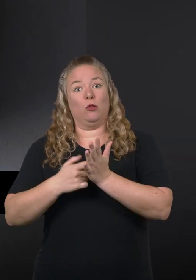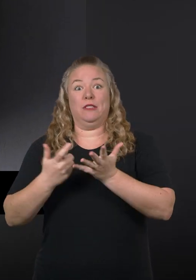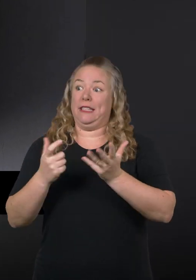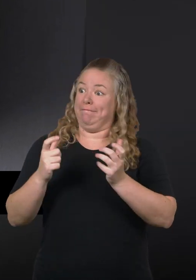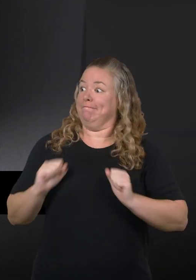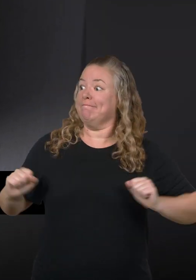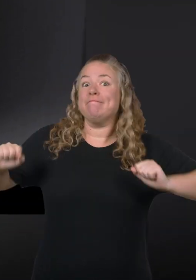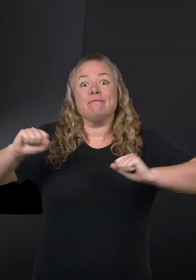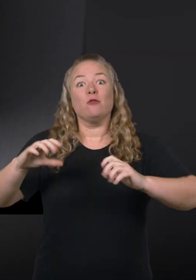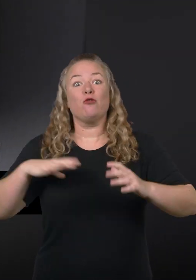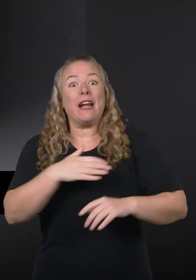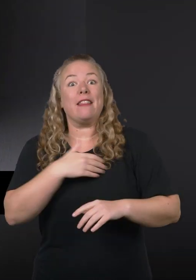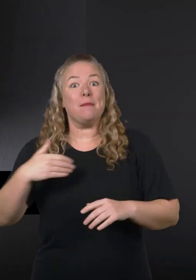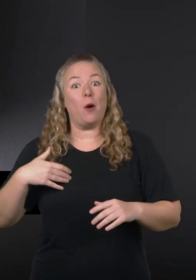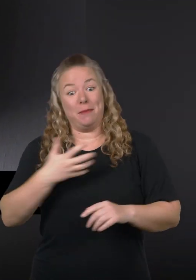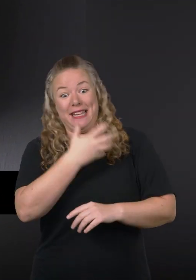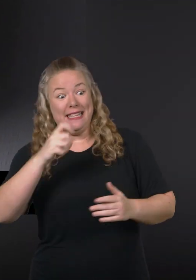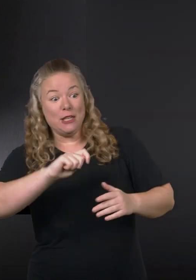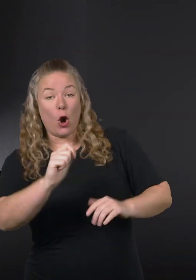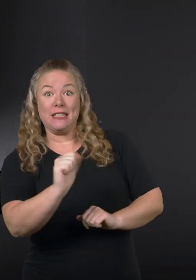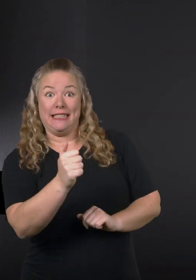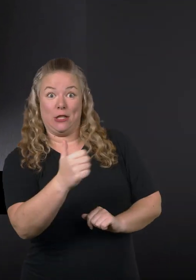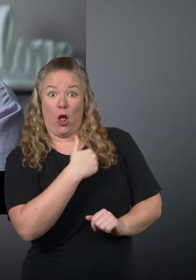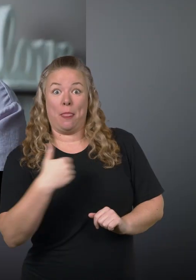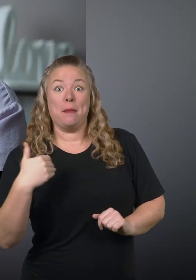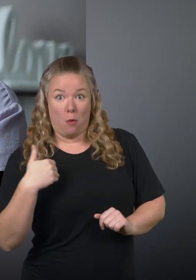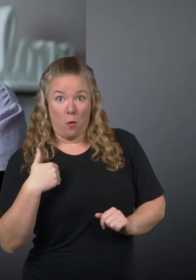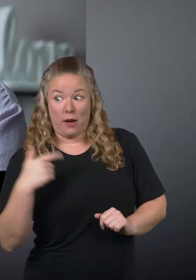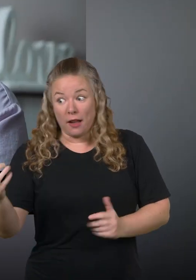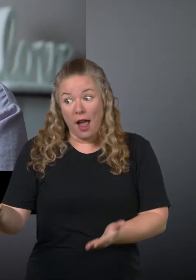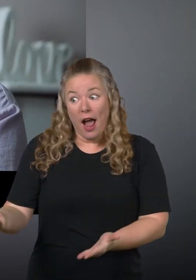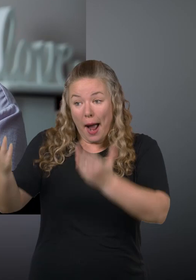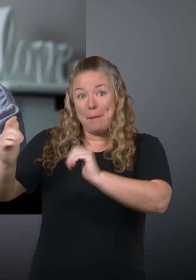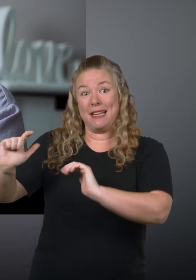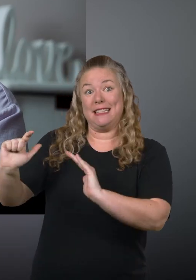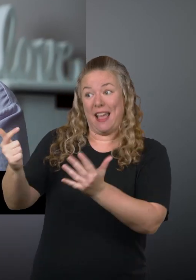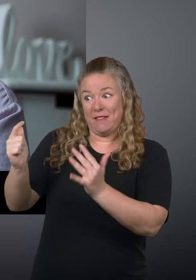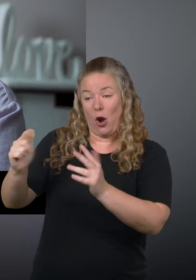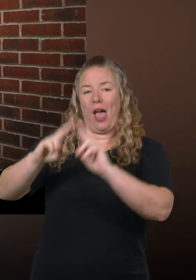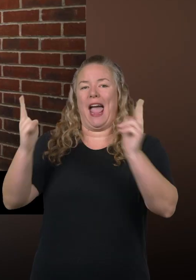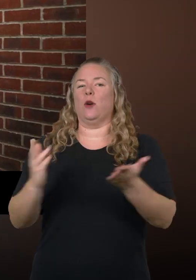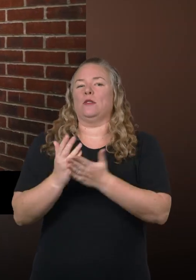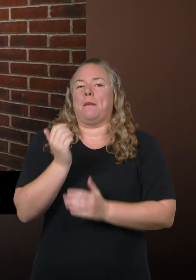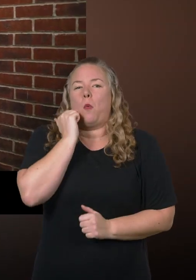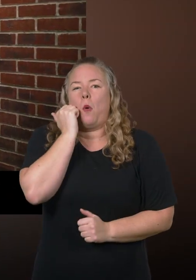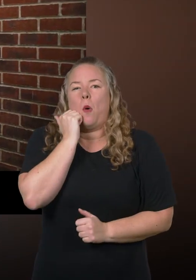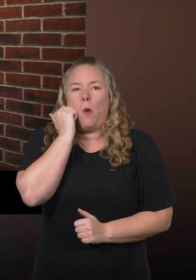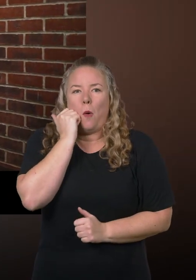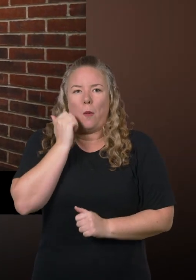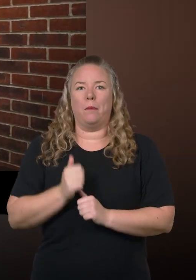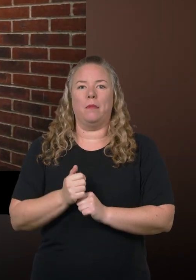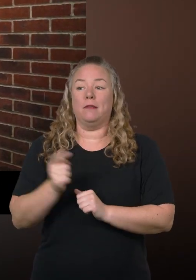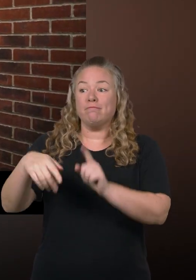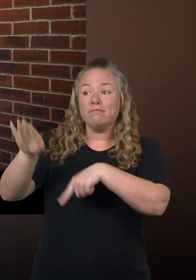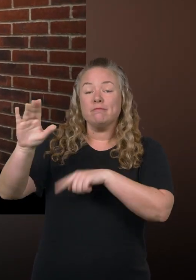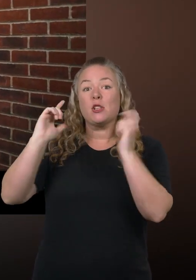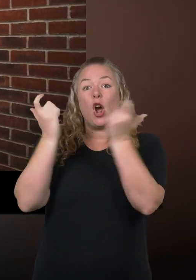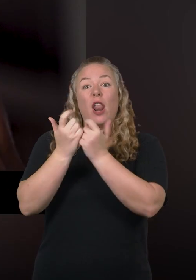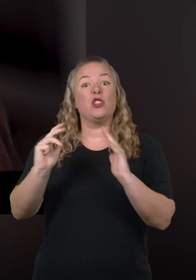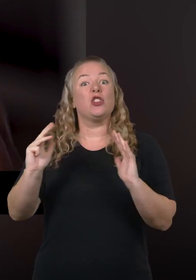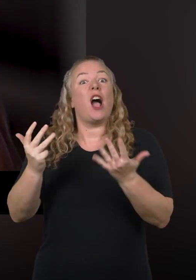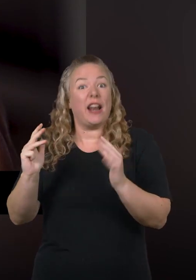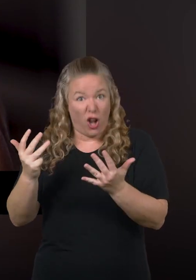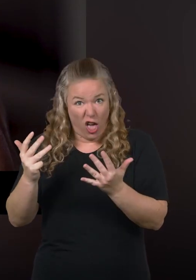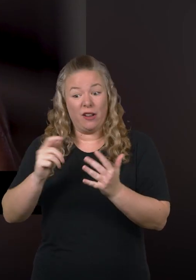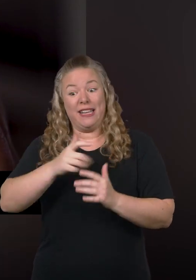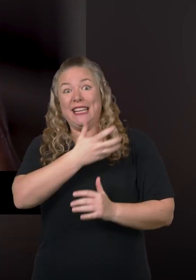on with Rosie about 6 o'clock in the morning. I get her up at 7 so the house is warm. She leaves for college about 9 o'clock and the heating